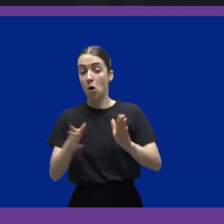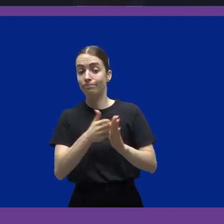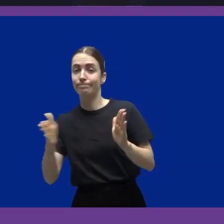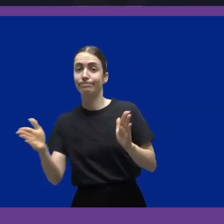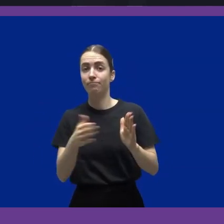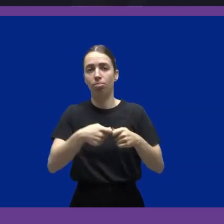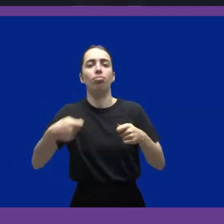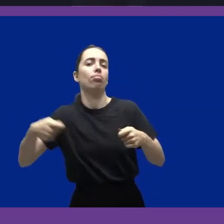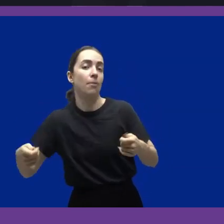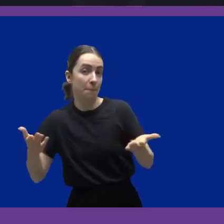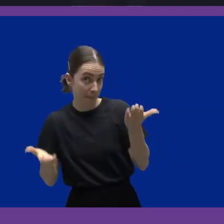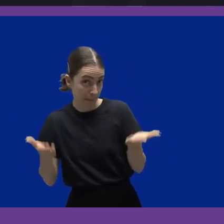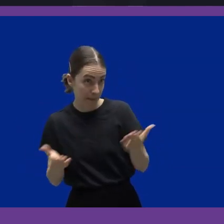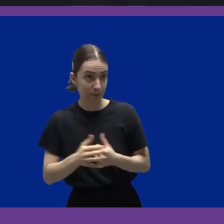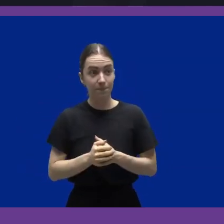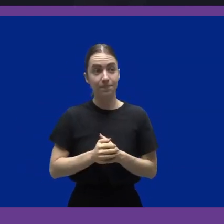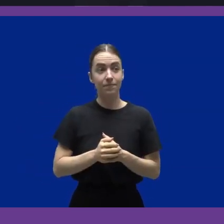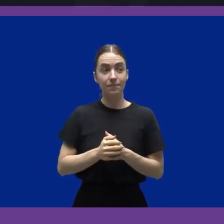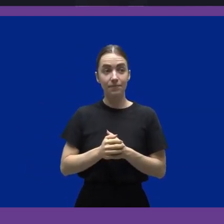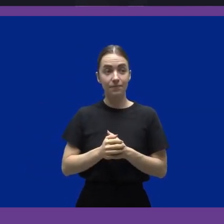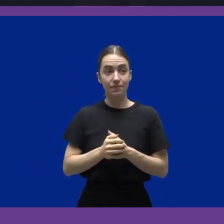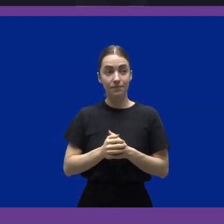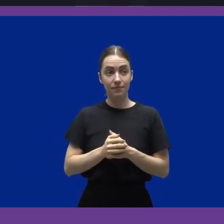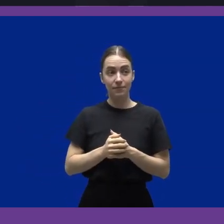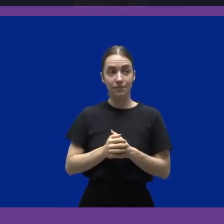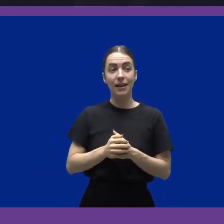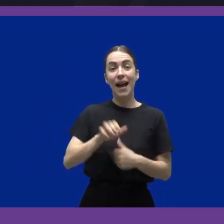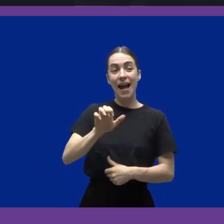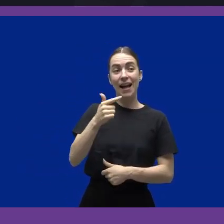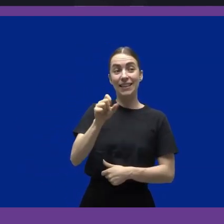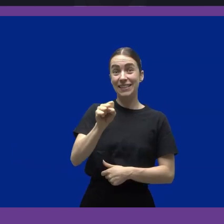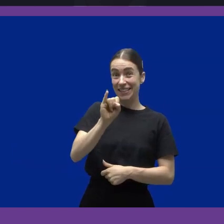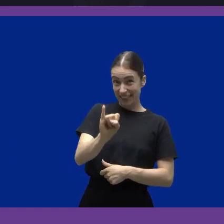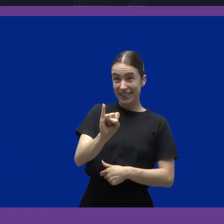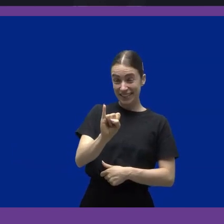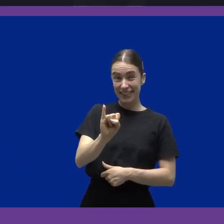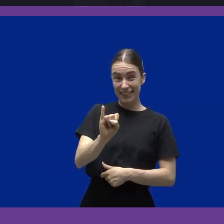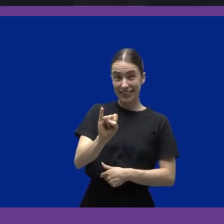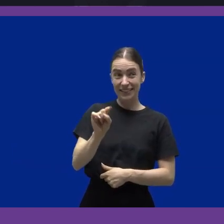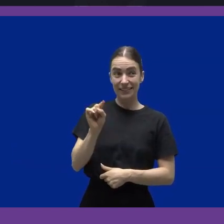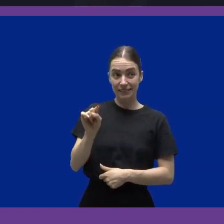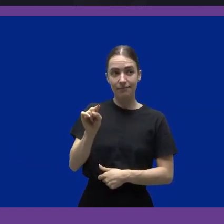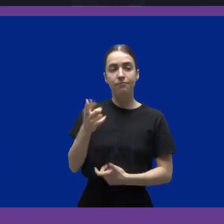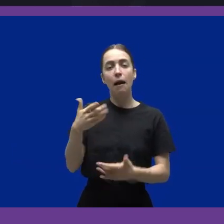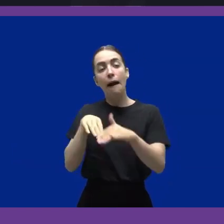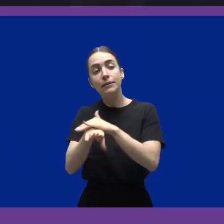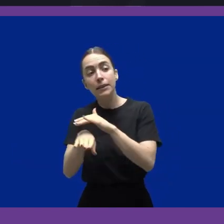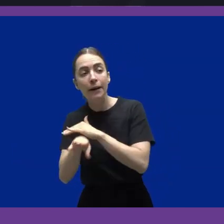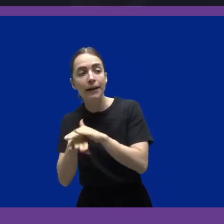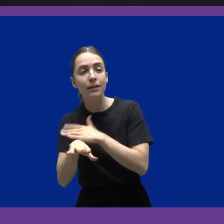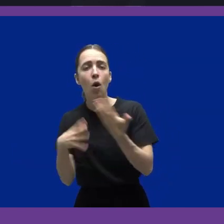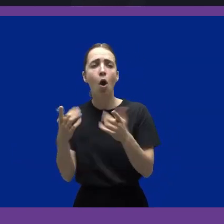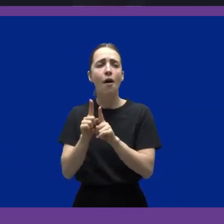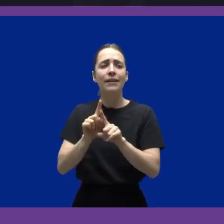Accessibility, but this bill is led effectively by ETSI-TC Human Factors, where the chair is Ulrike Harrich,